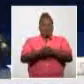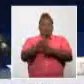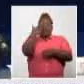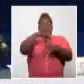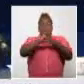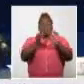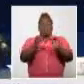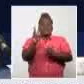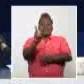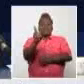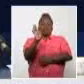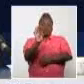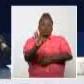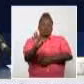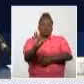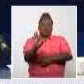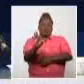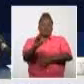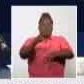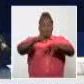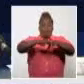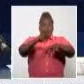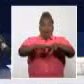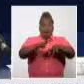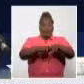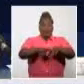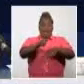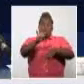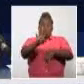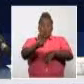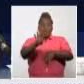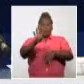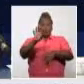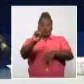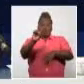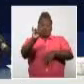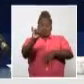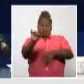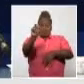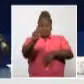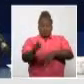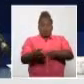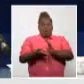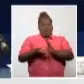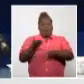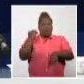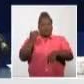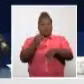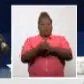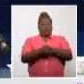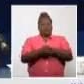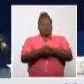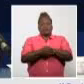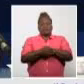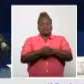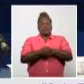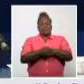Havana 409 people have been discharged, in Mayabeque 18, in Matanzas